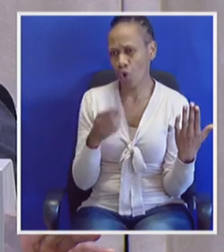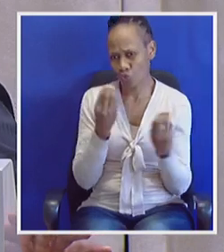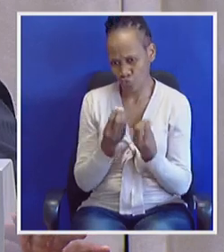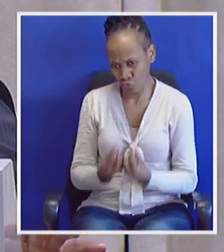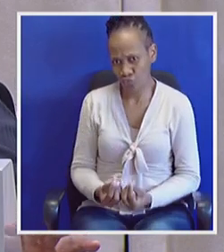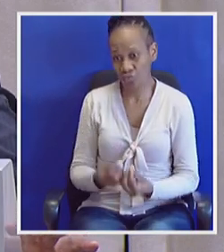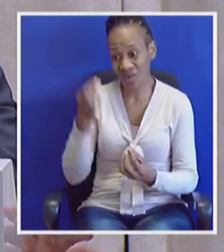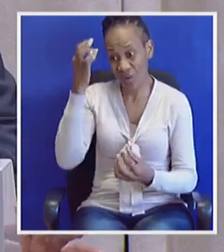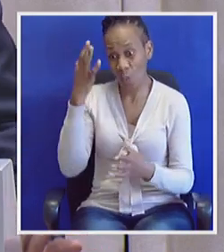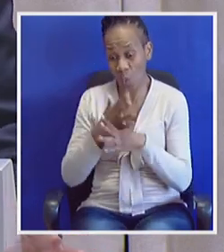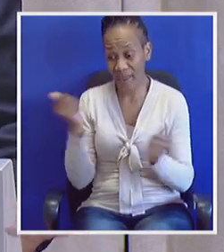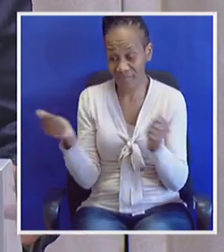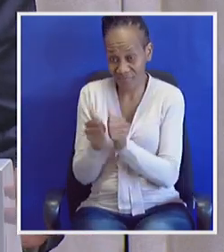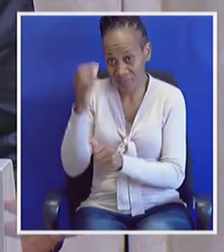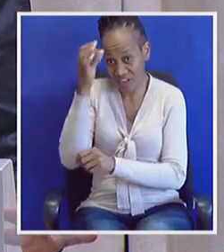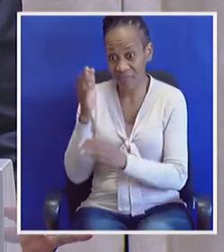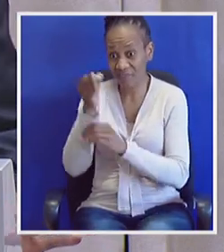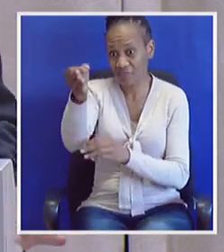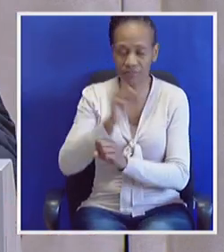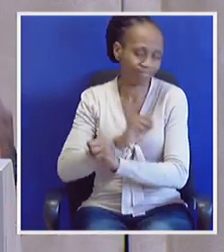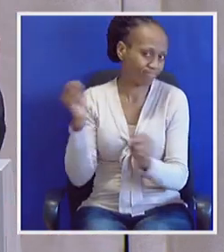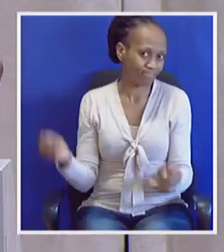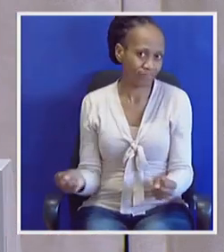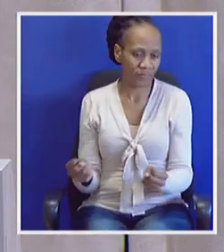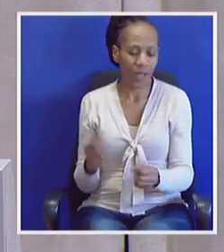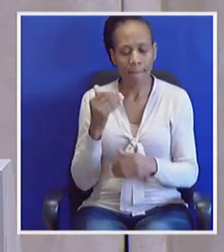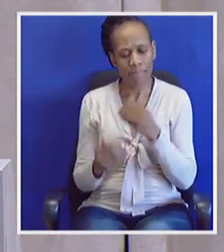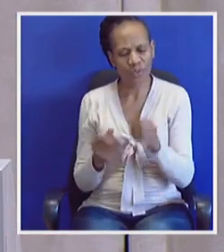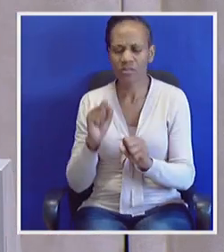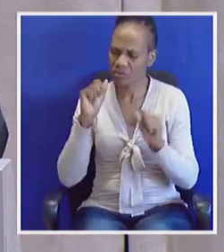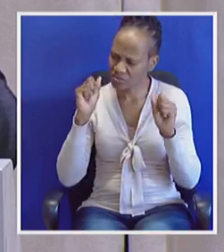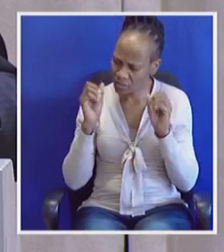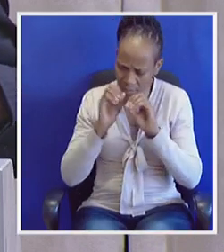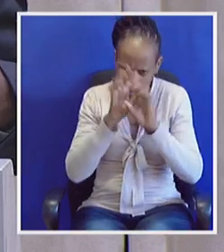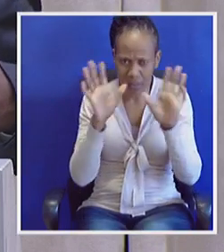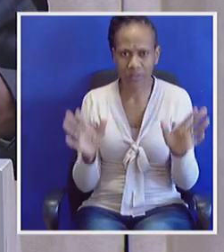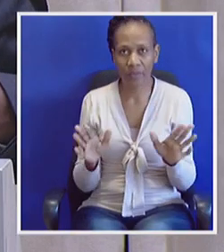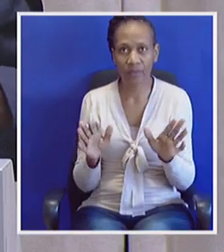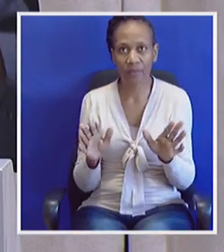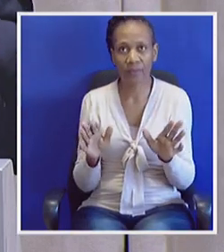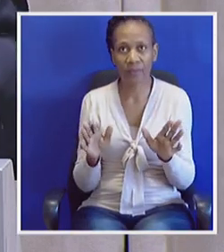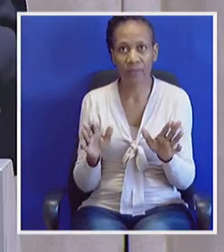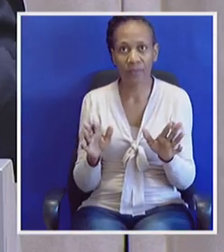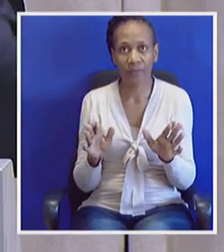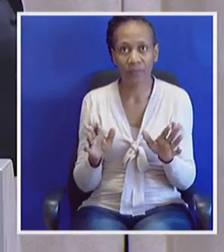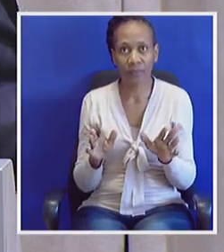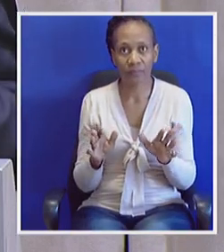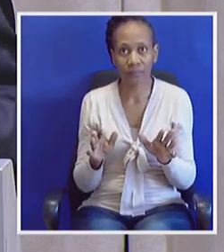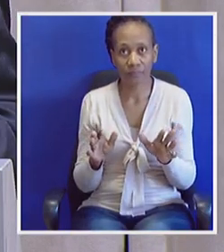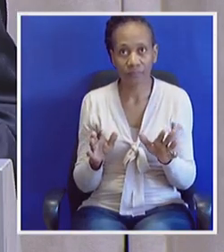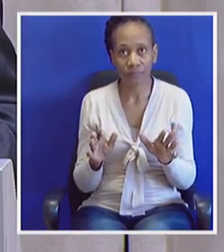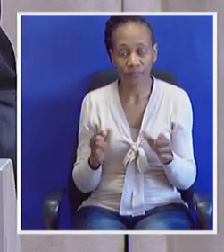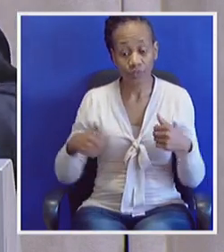that is going to be a fairly simple and straightforward process once that recommendation is implemented. We are in